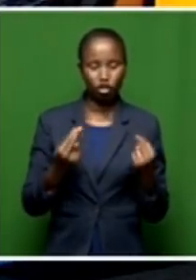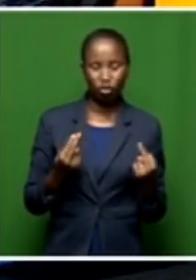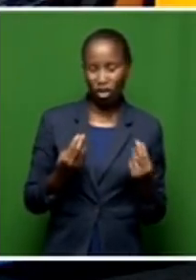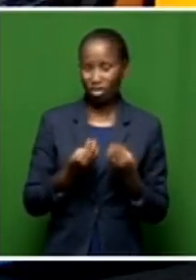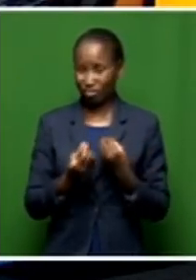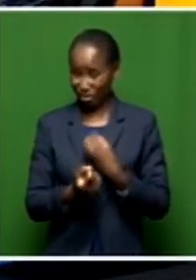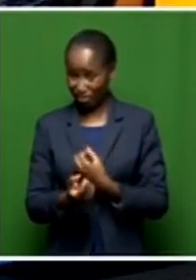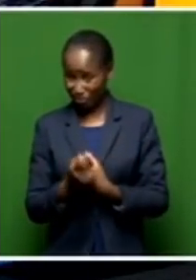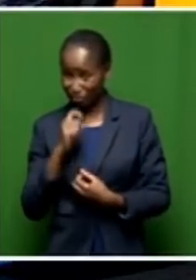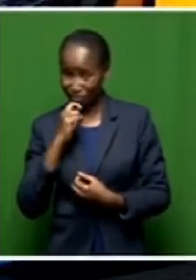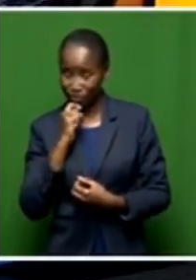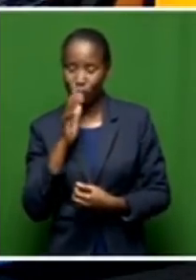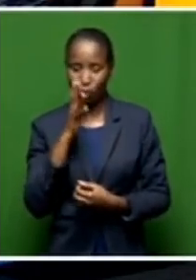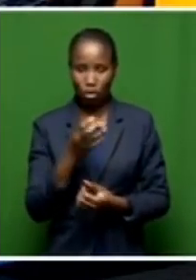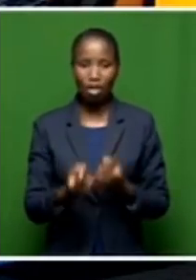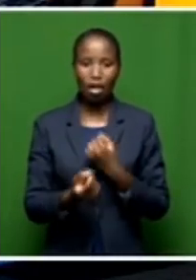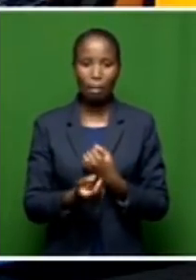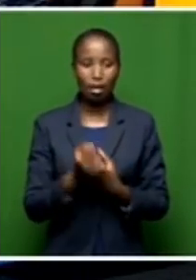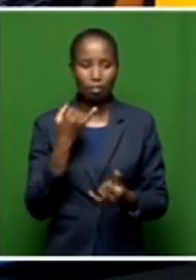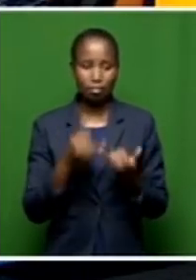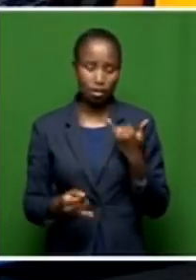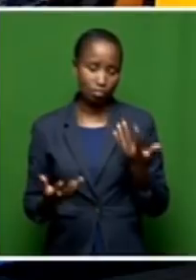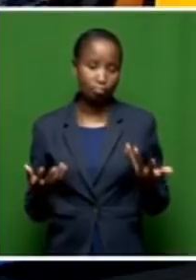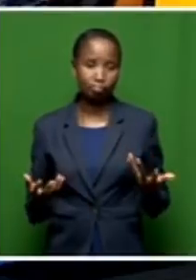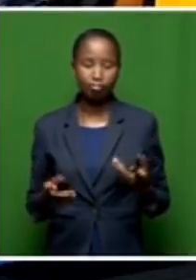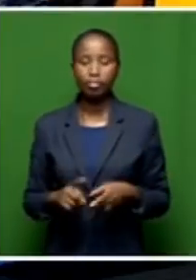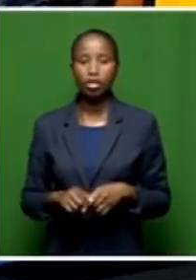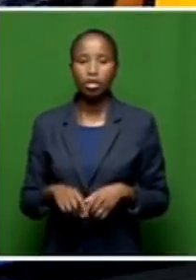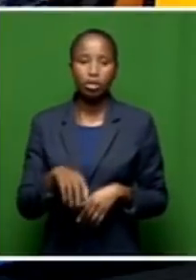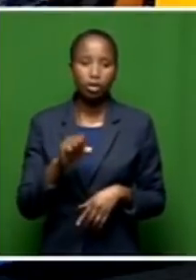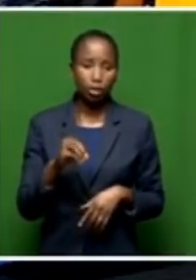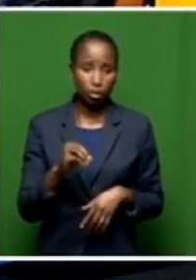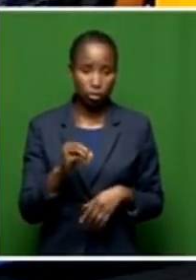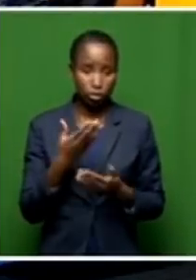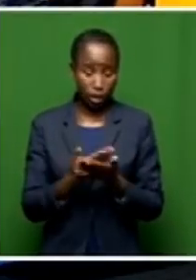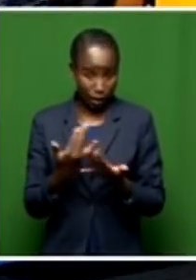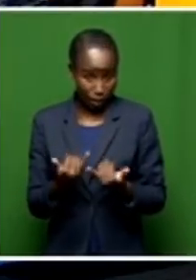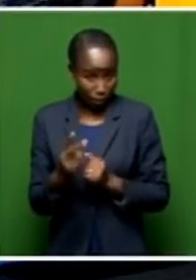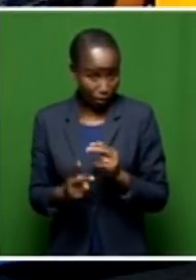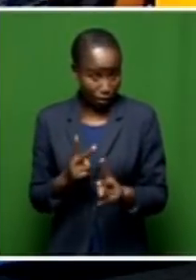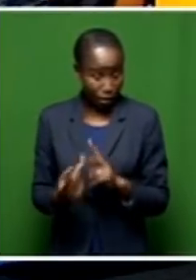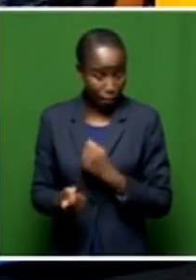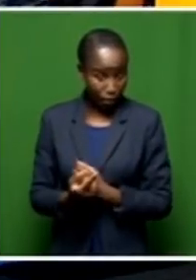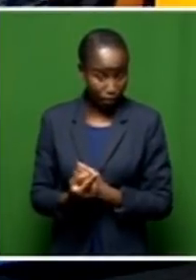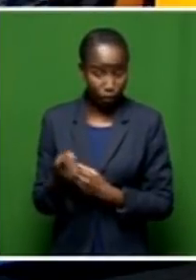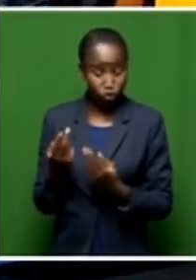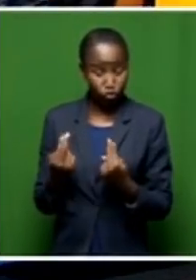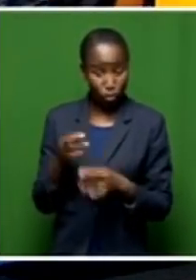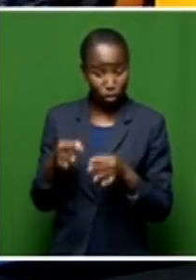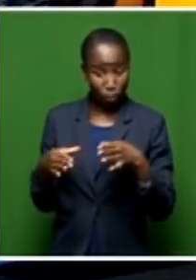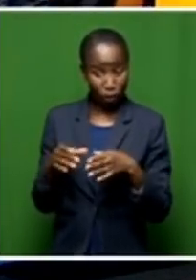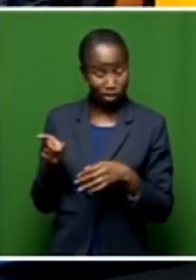error. So are we likely to see that again with the new parties, especially as new entrants? Well, it